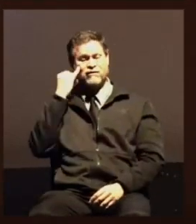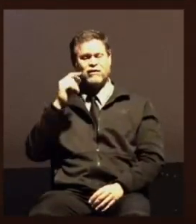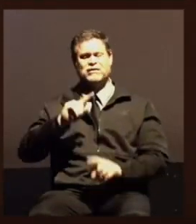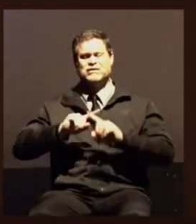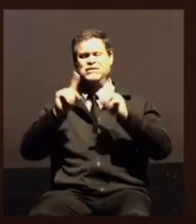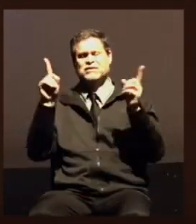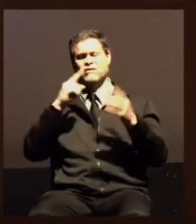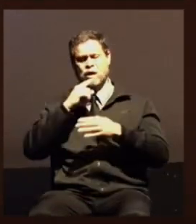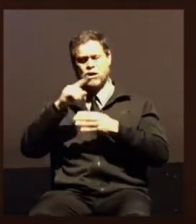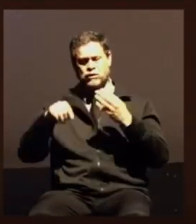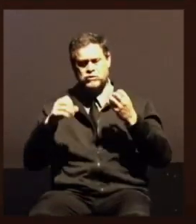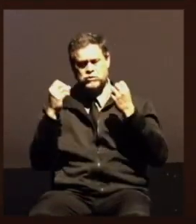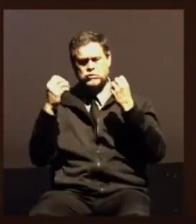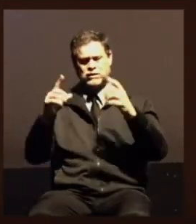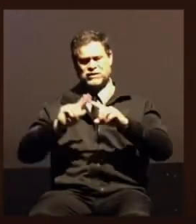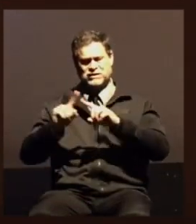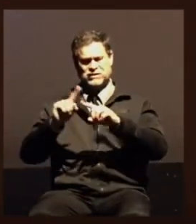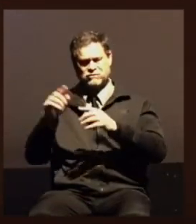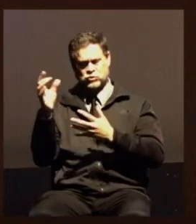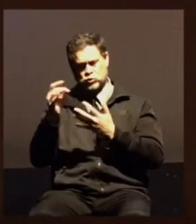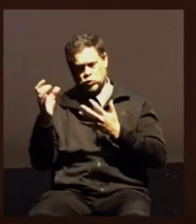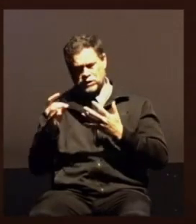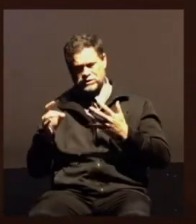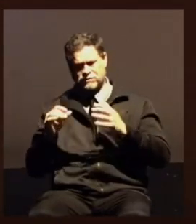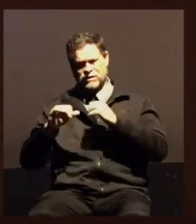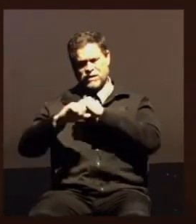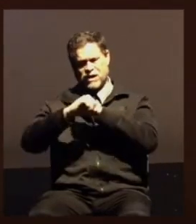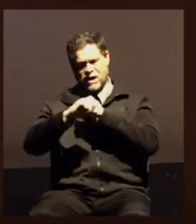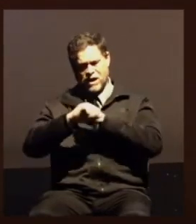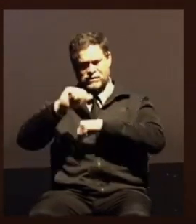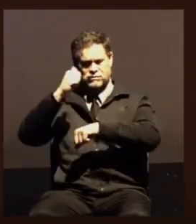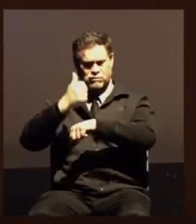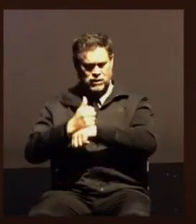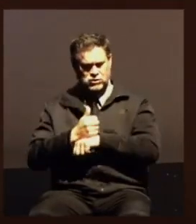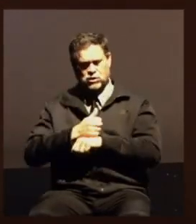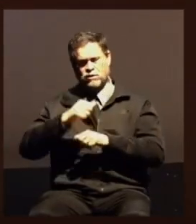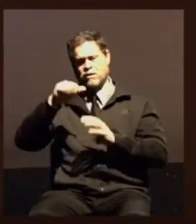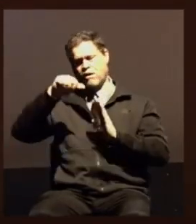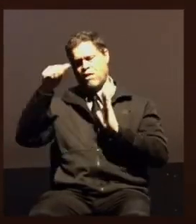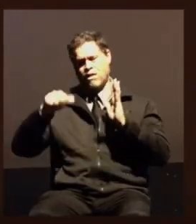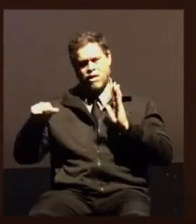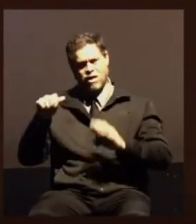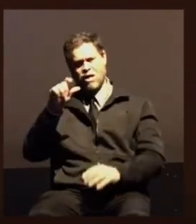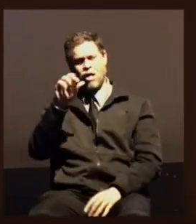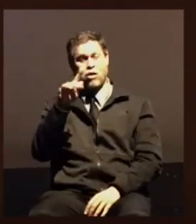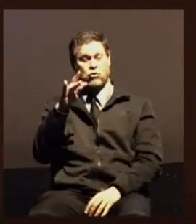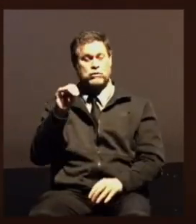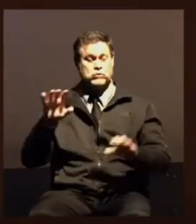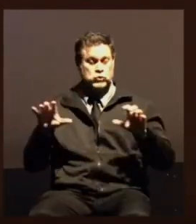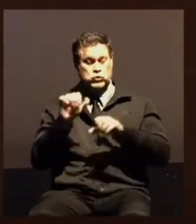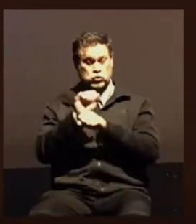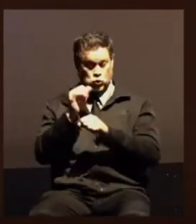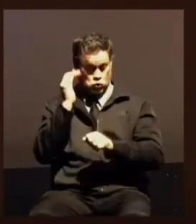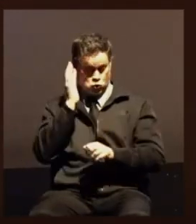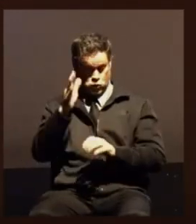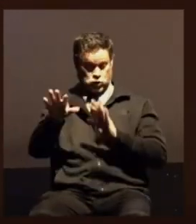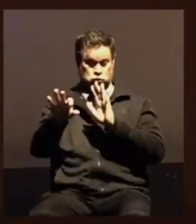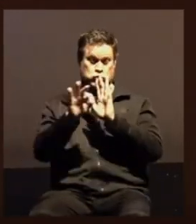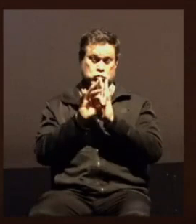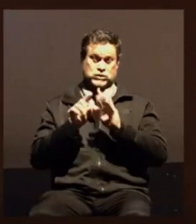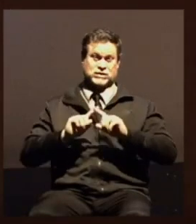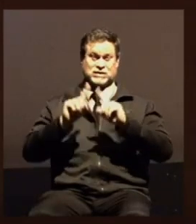right? What about if he had so many different choices come up in those ads based on those algorithms that were doing its work? Would he have chosen a